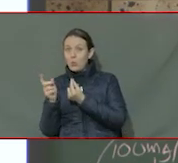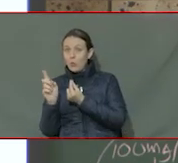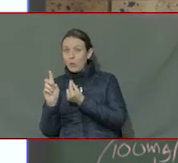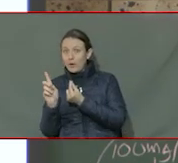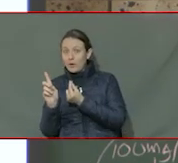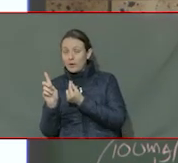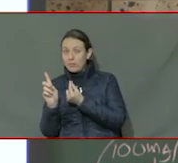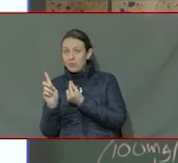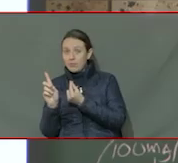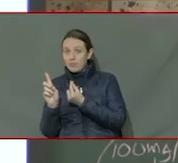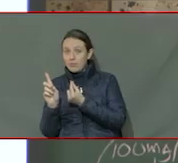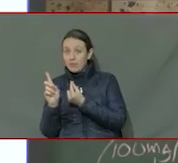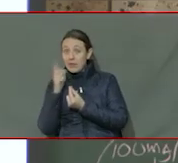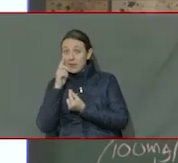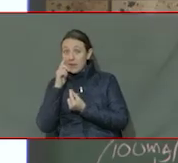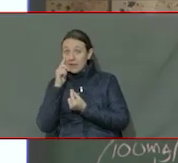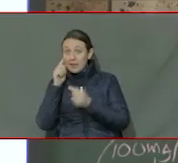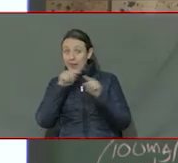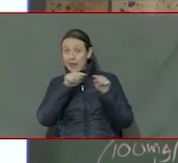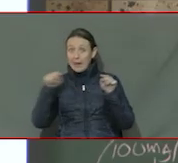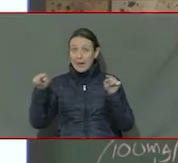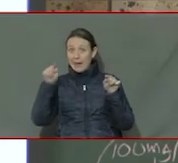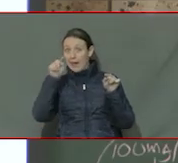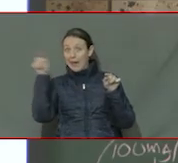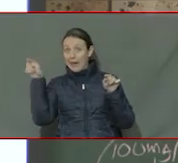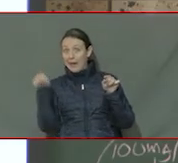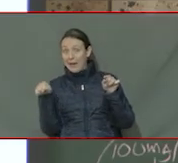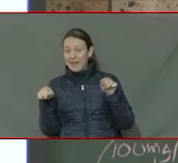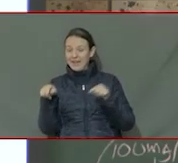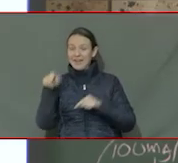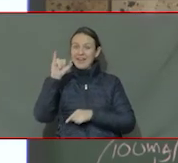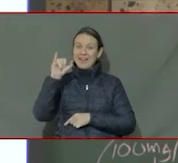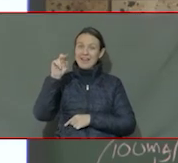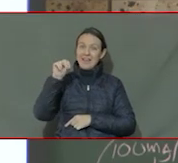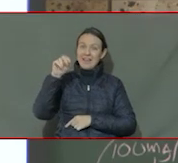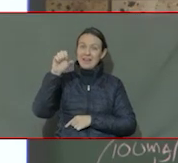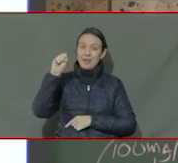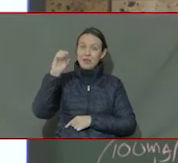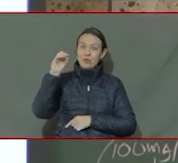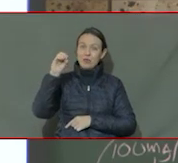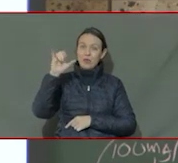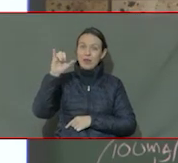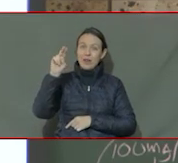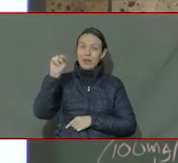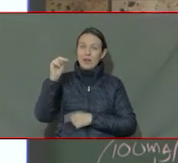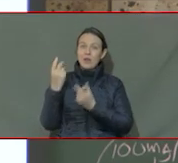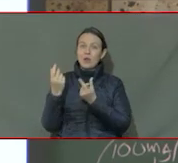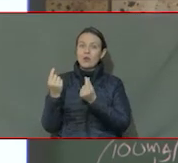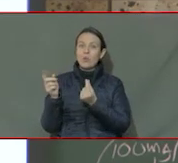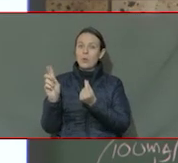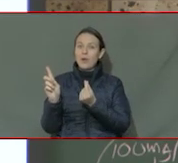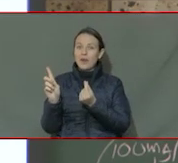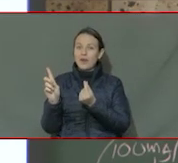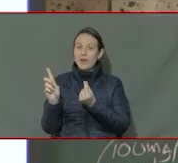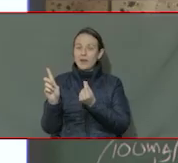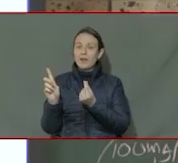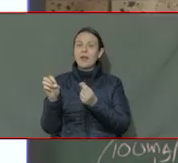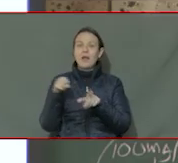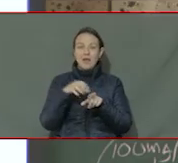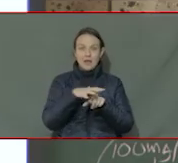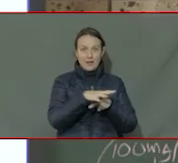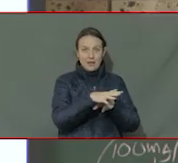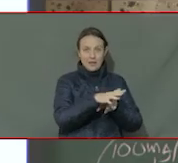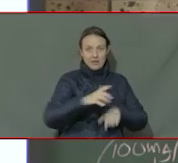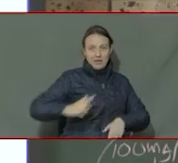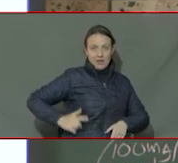here? Look at my arrows. Anybody would like to try? Insulin stimulates the liver, yes, but let's focus